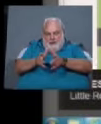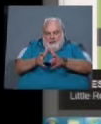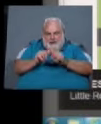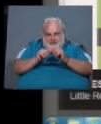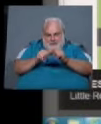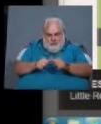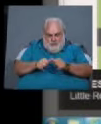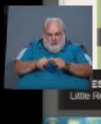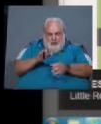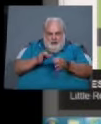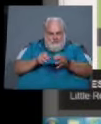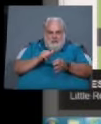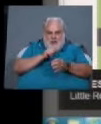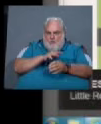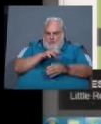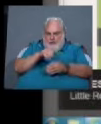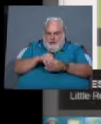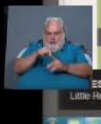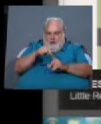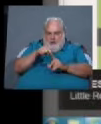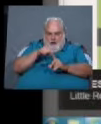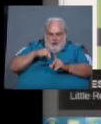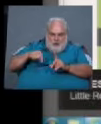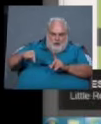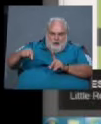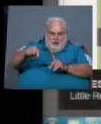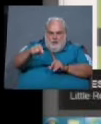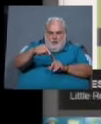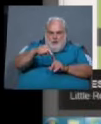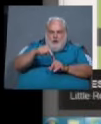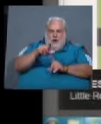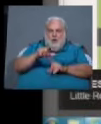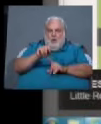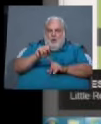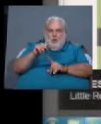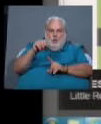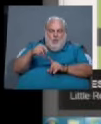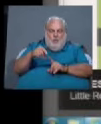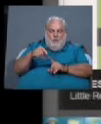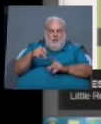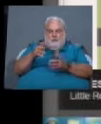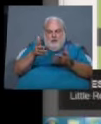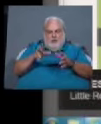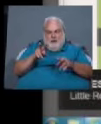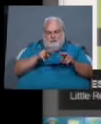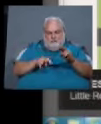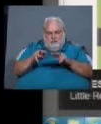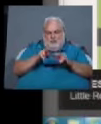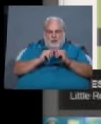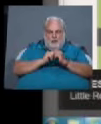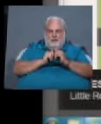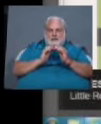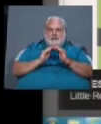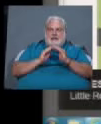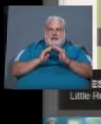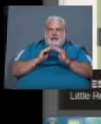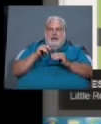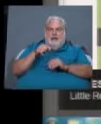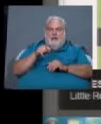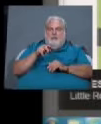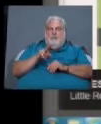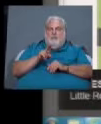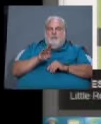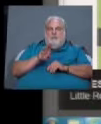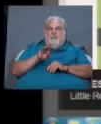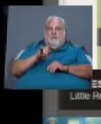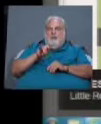if they can't all get in the loop. But we've designed this and reviewed this with the City Public Works staff, and we believe that